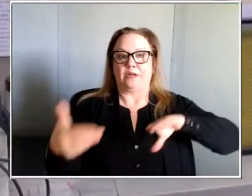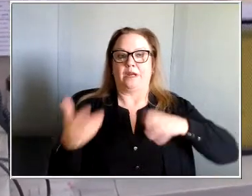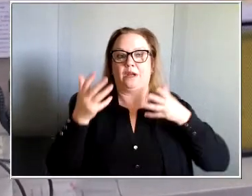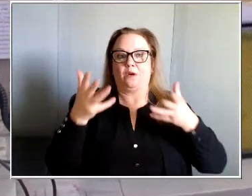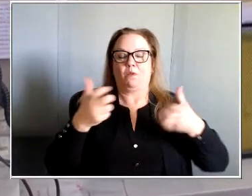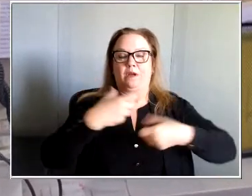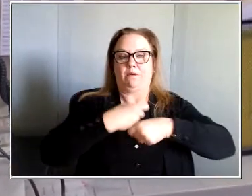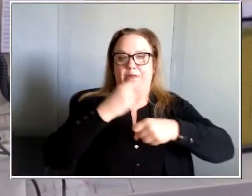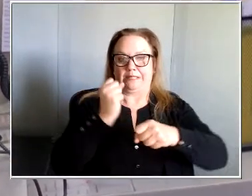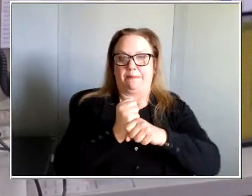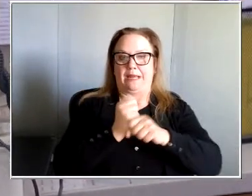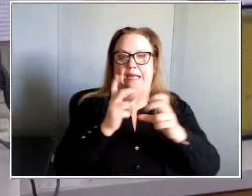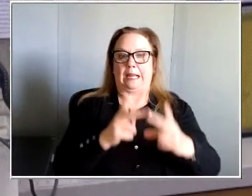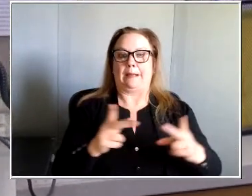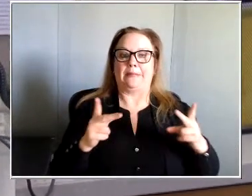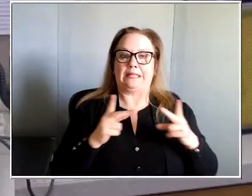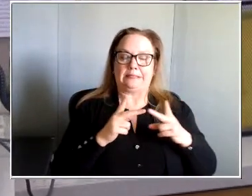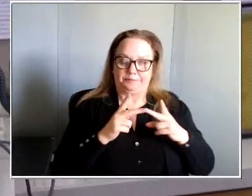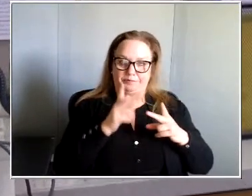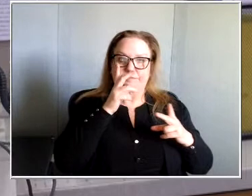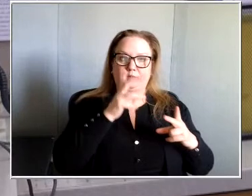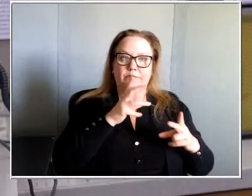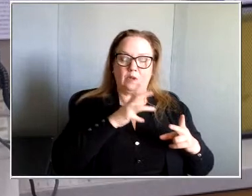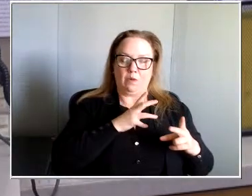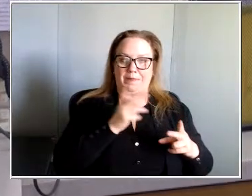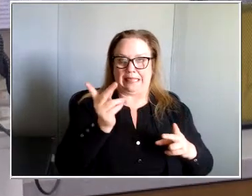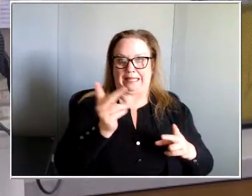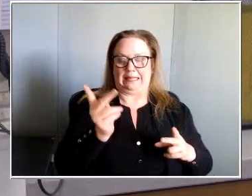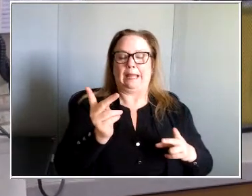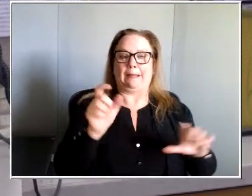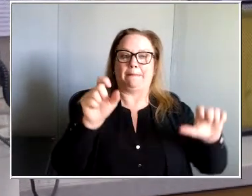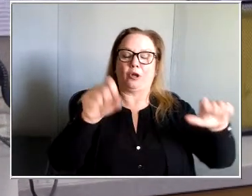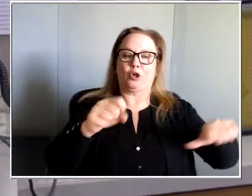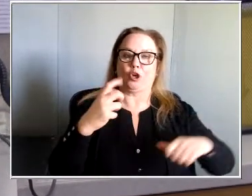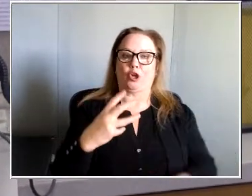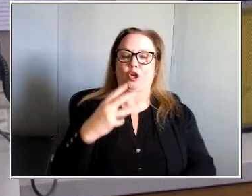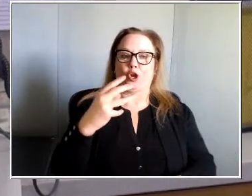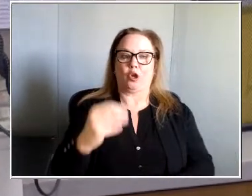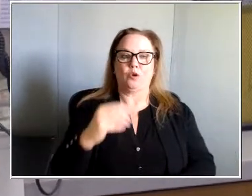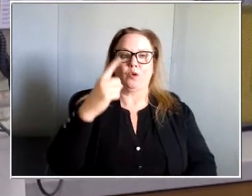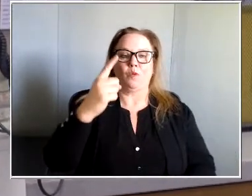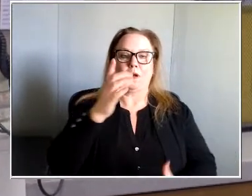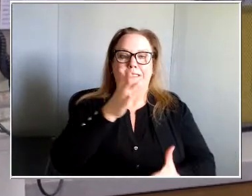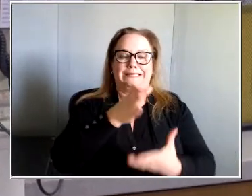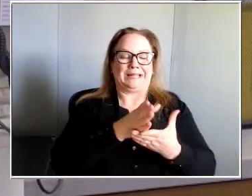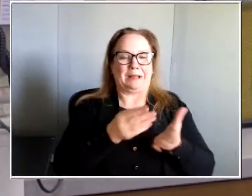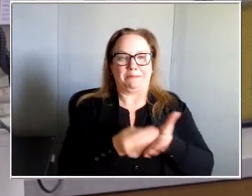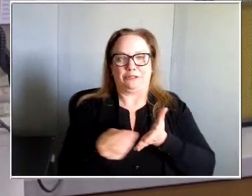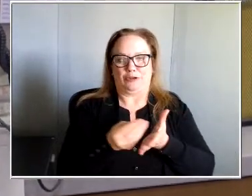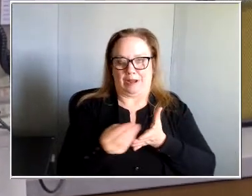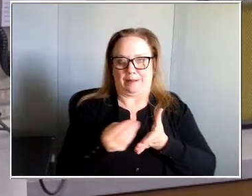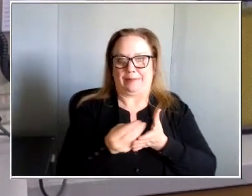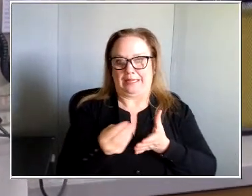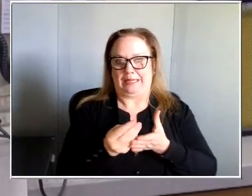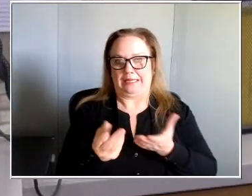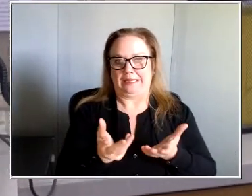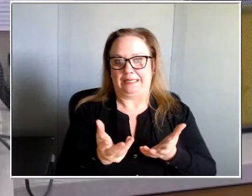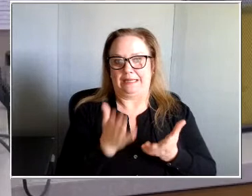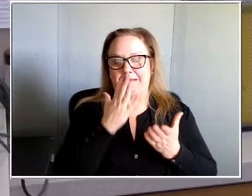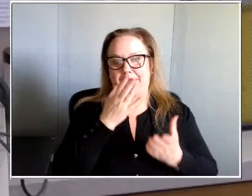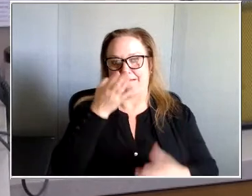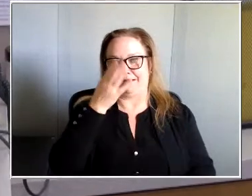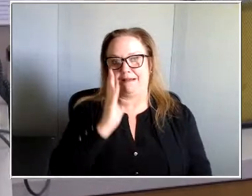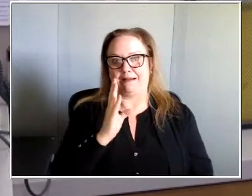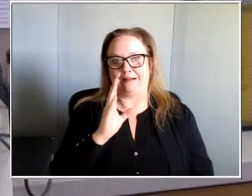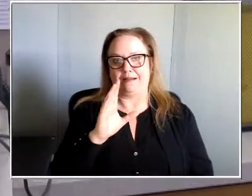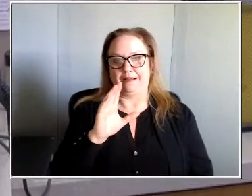create a place where women like them could go and do one-stop shopping. And thank goodness